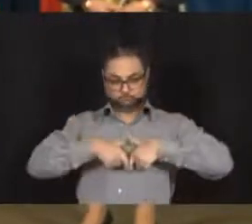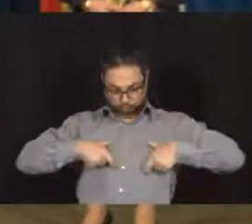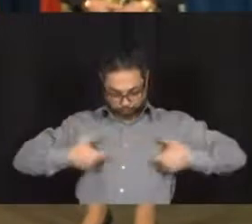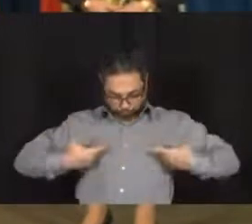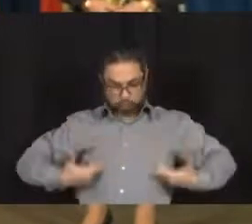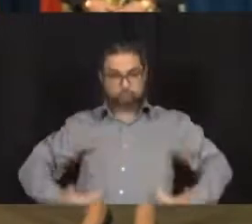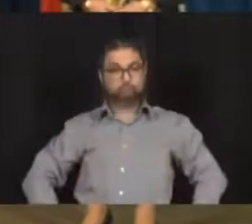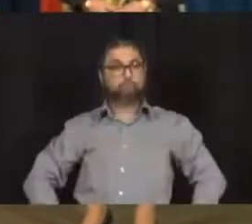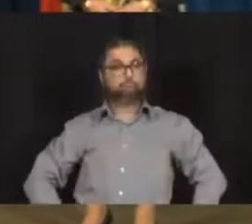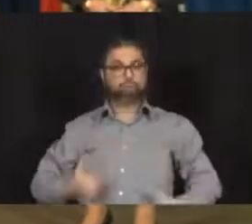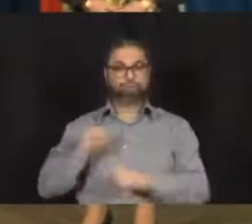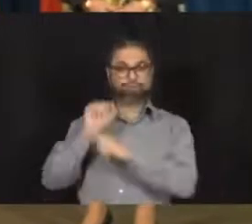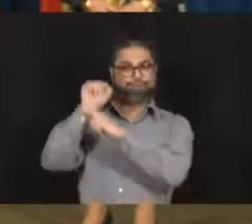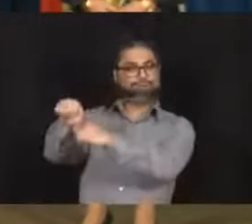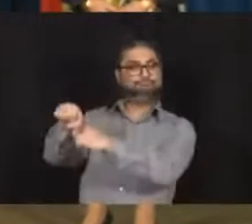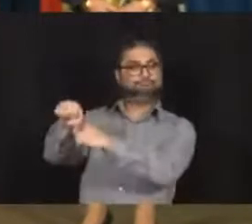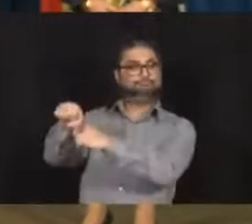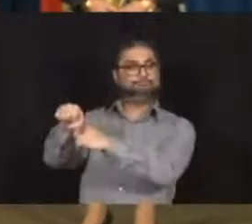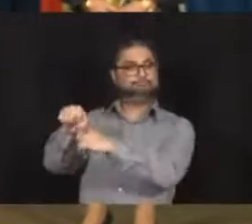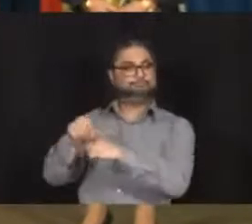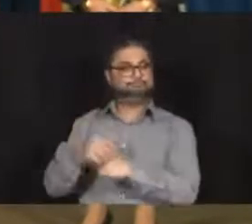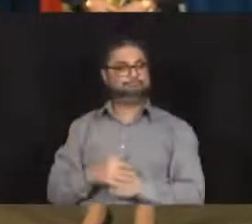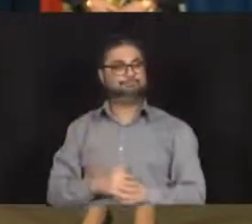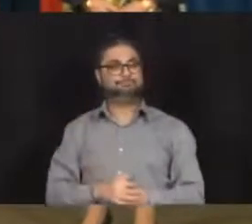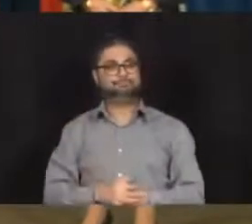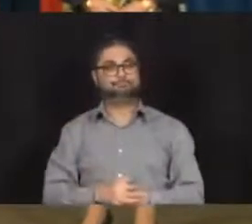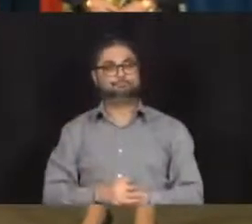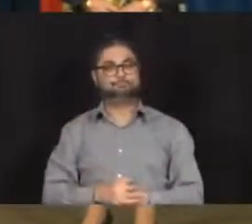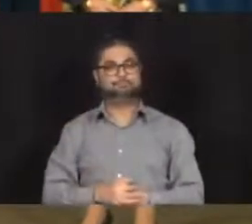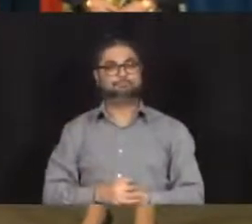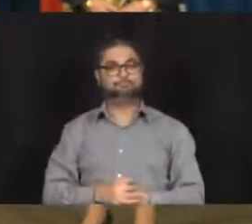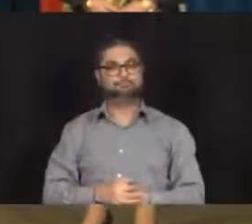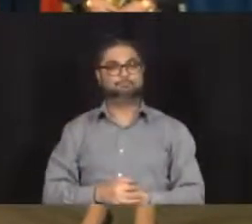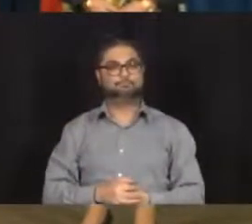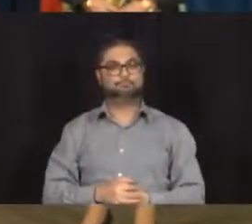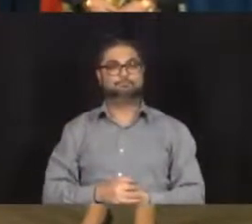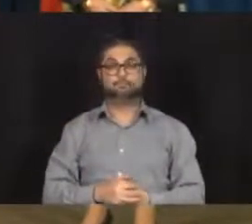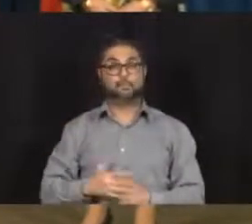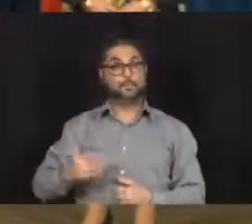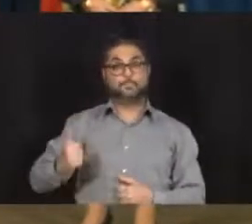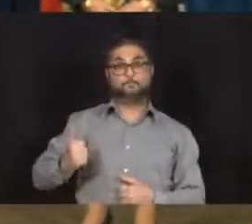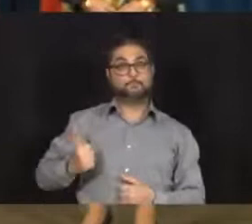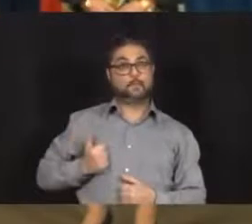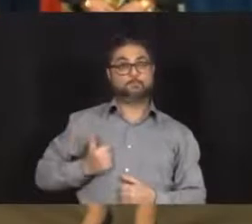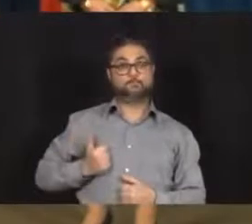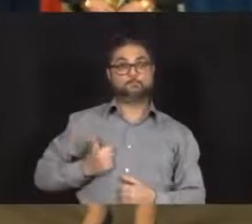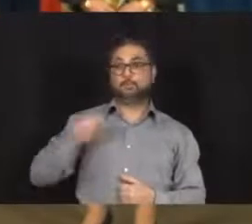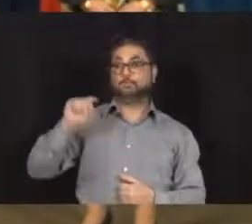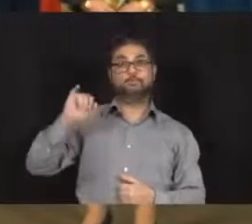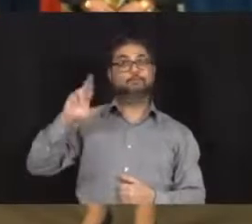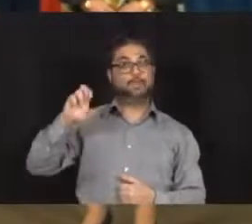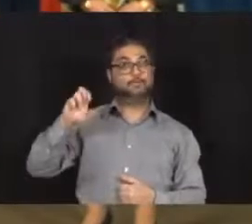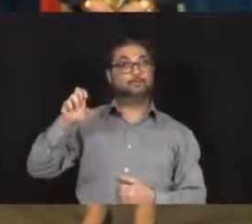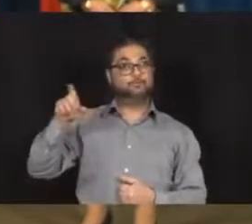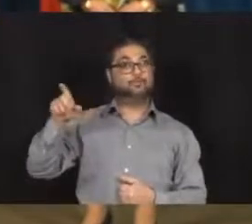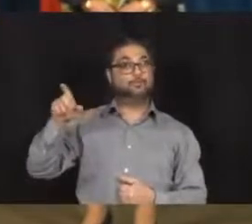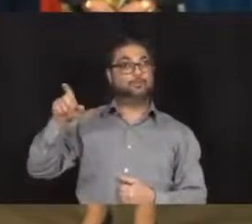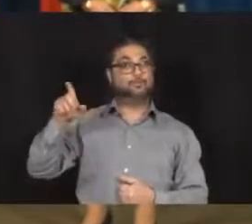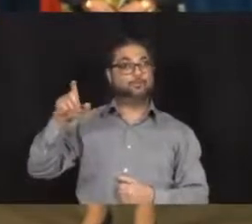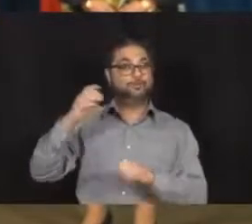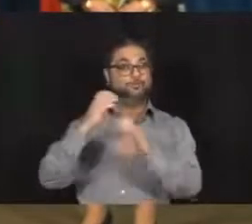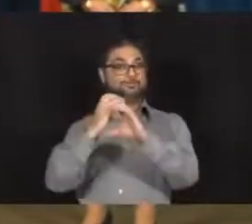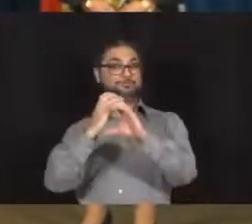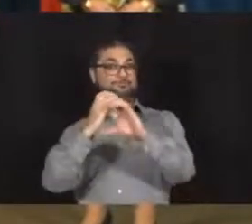wearing, reaching out to all these companies, and a big truck came in from Canadian Tire with skids of PPE